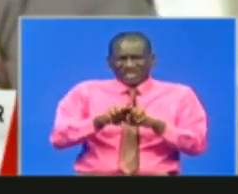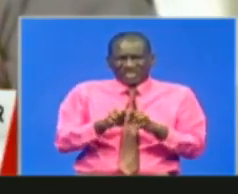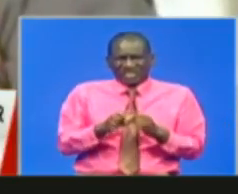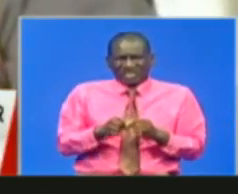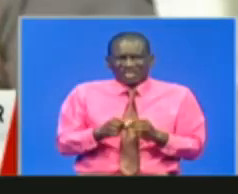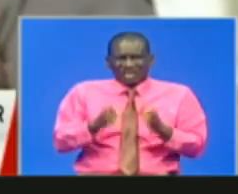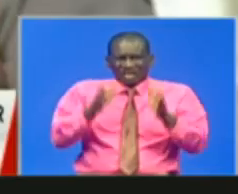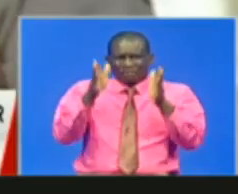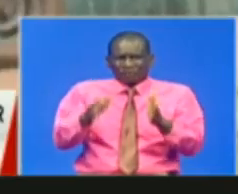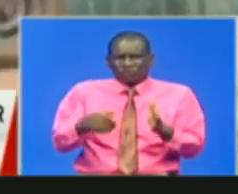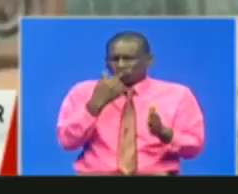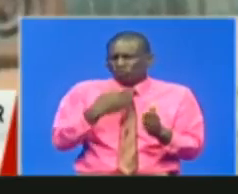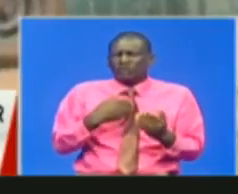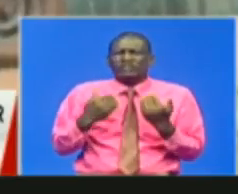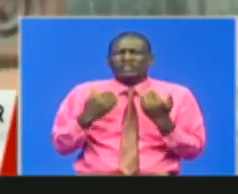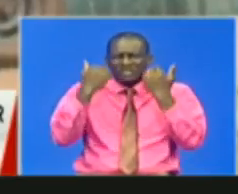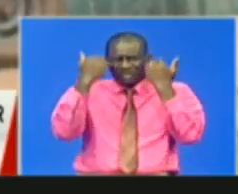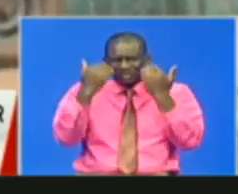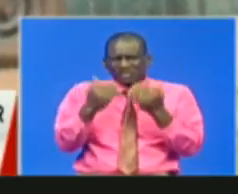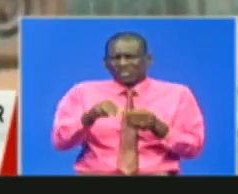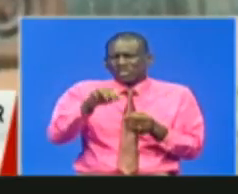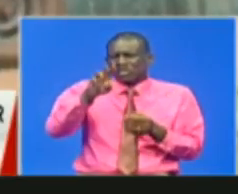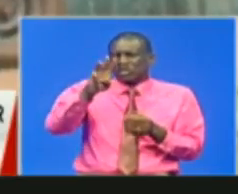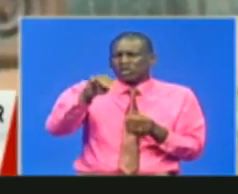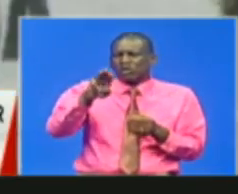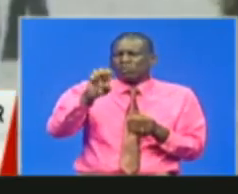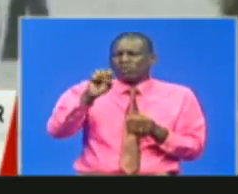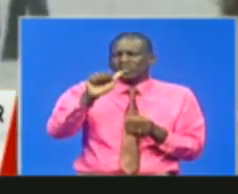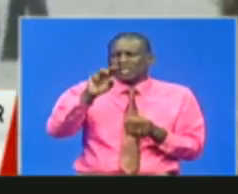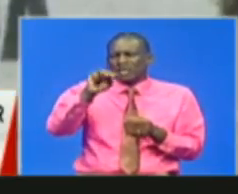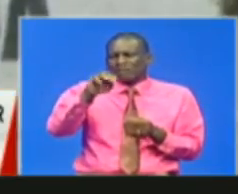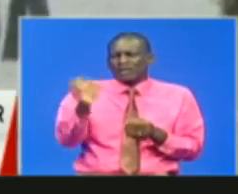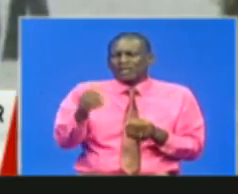mtu ambao wako na stress yake. Zaki Masame, NTV,